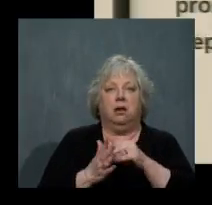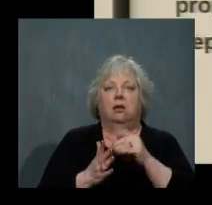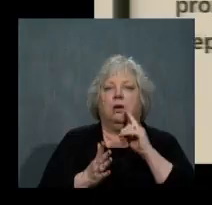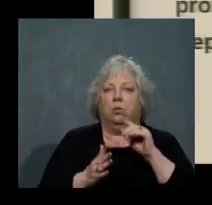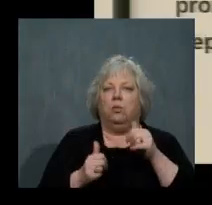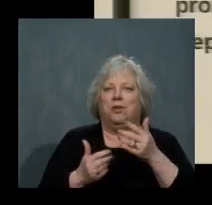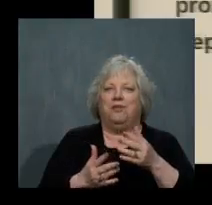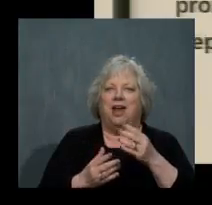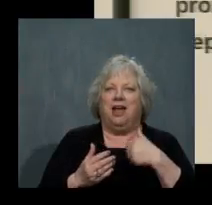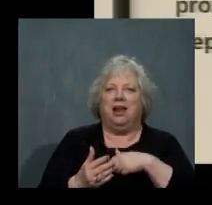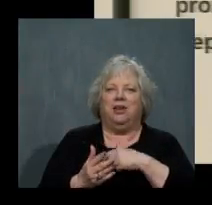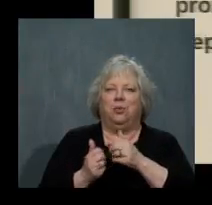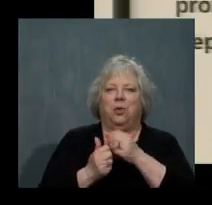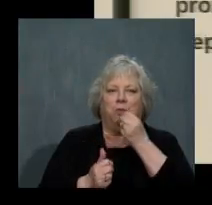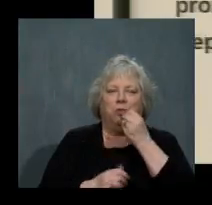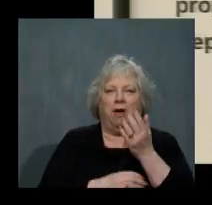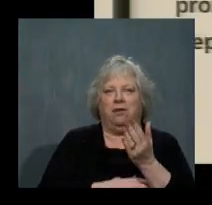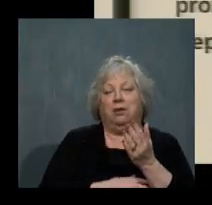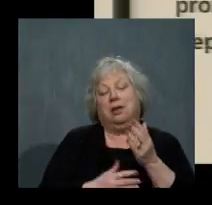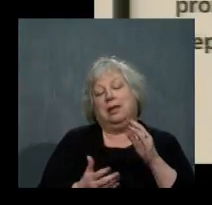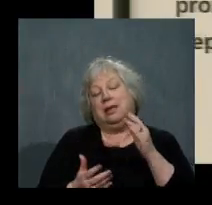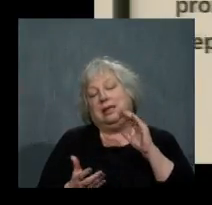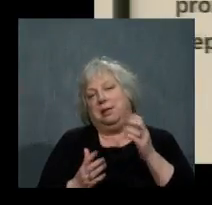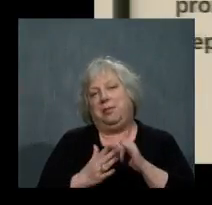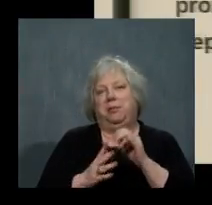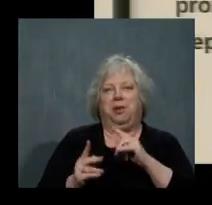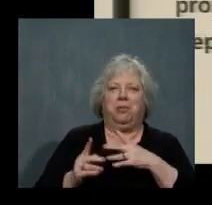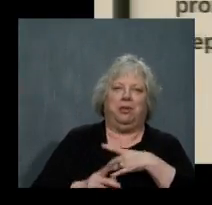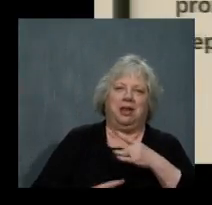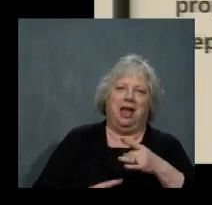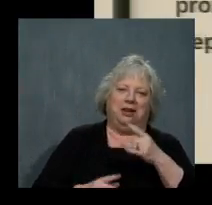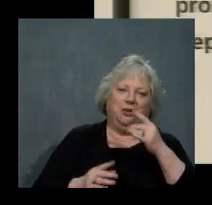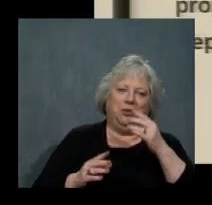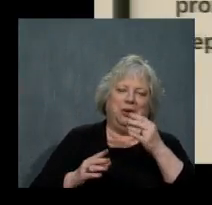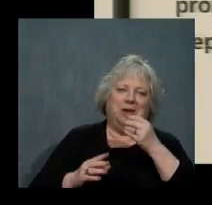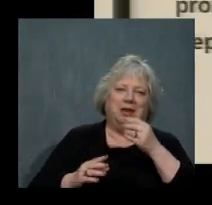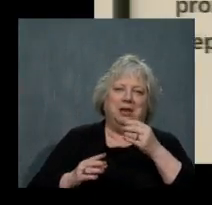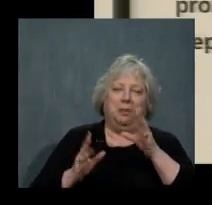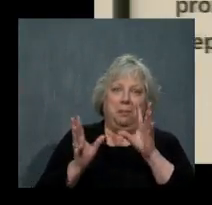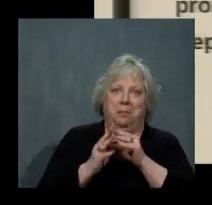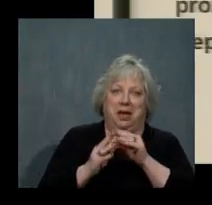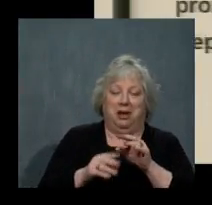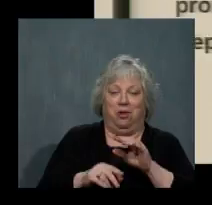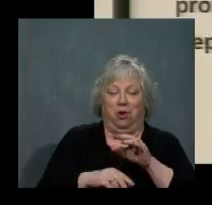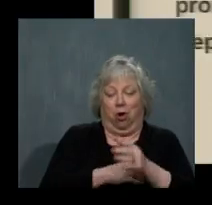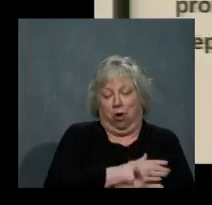because apparently these people like to meet in the early morning, to my dismay, but that's okay.